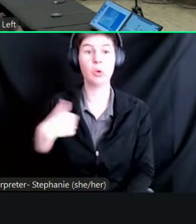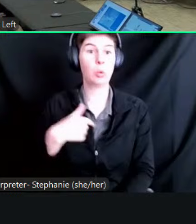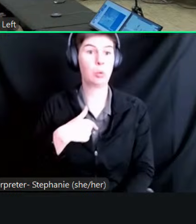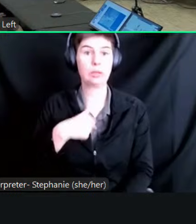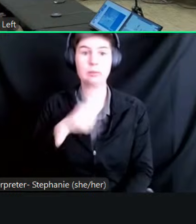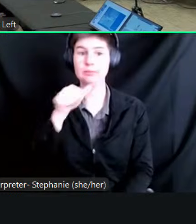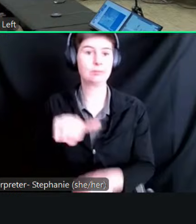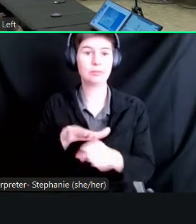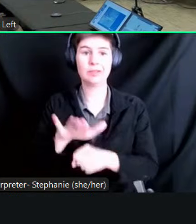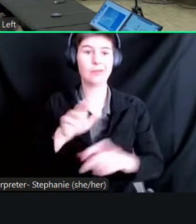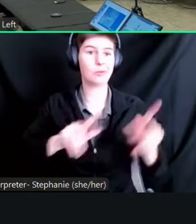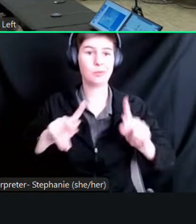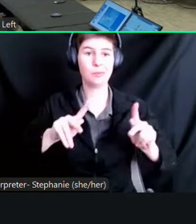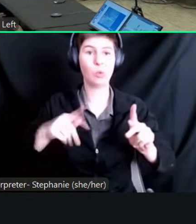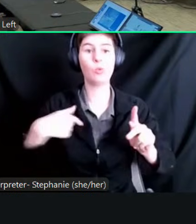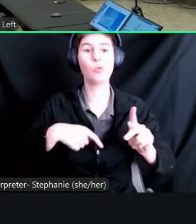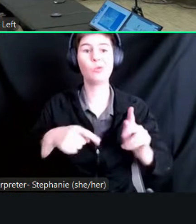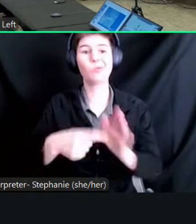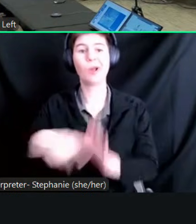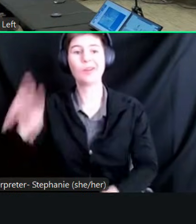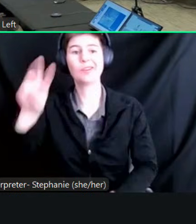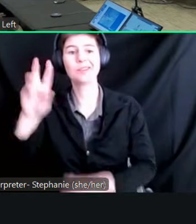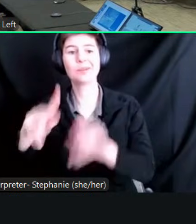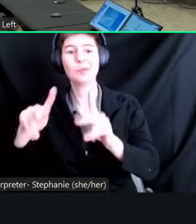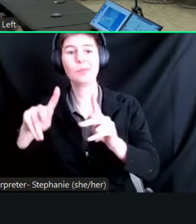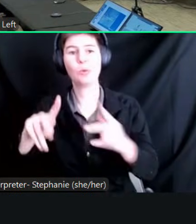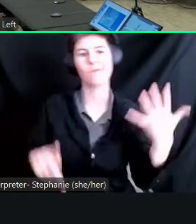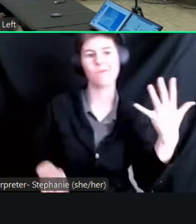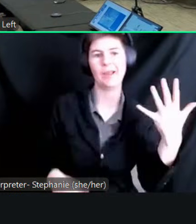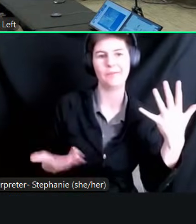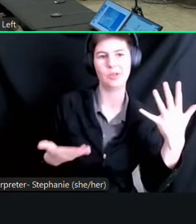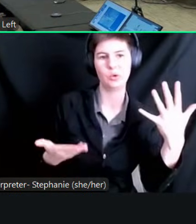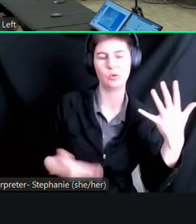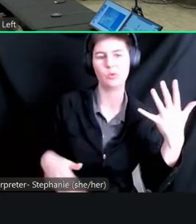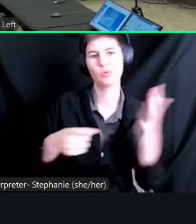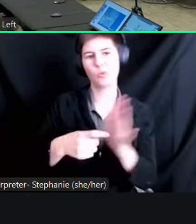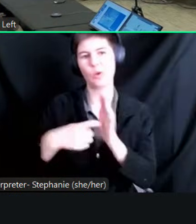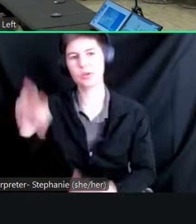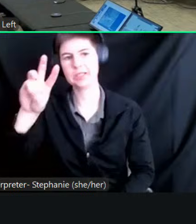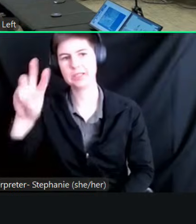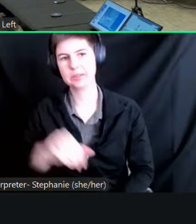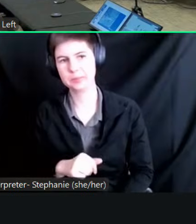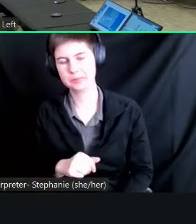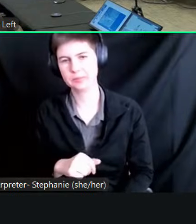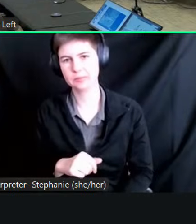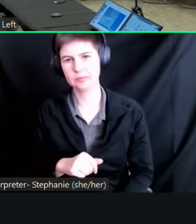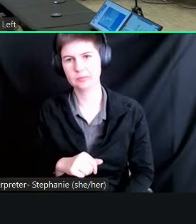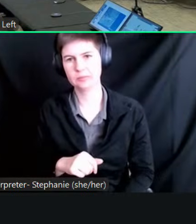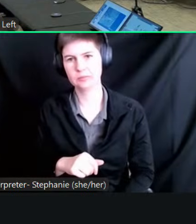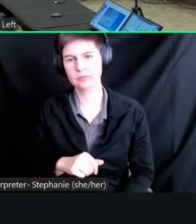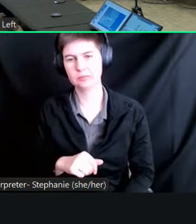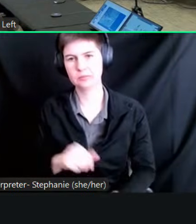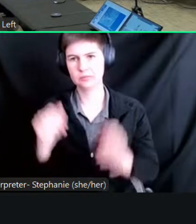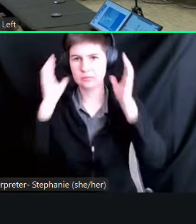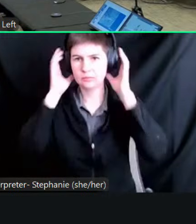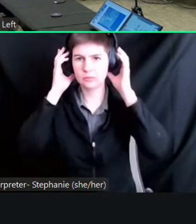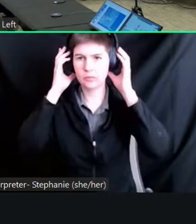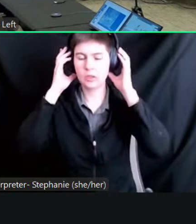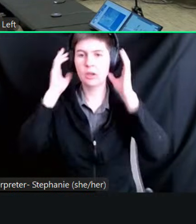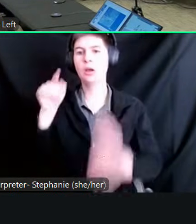6 members here. We have 5. Danielle. Danielle? Is present online. Can't be present online because we can't vote her